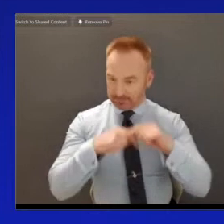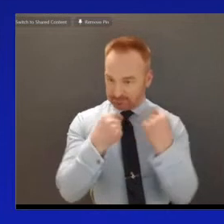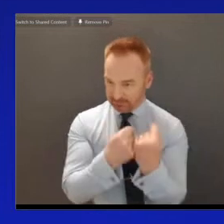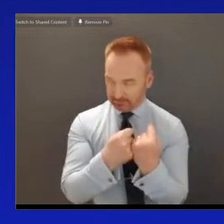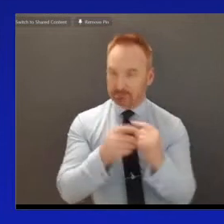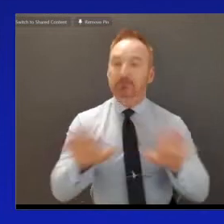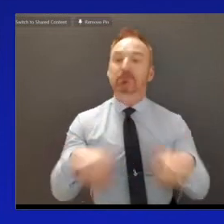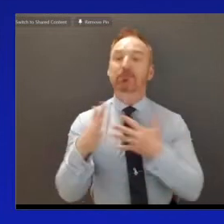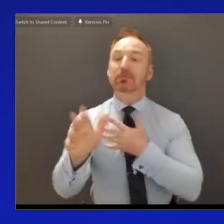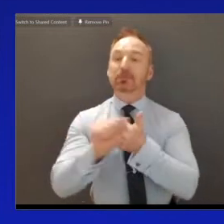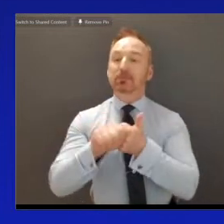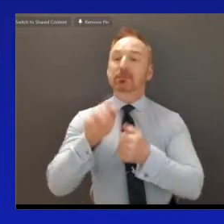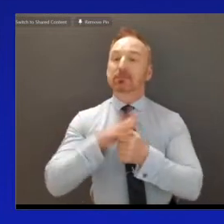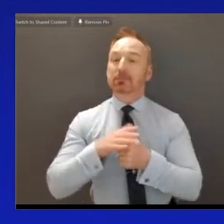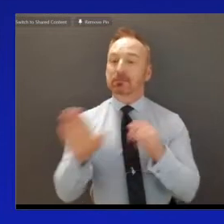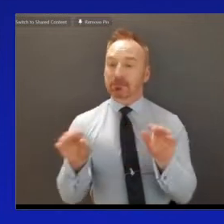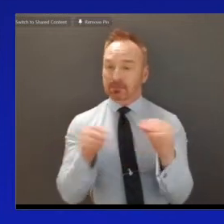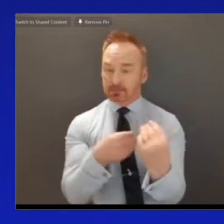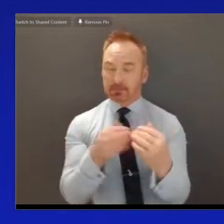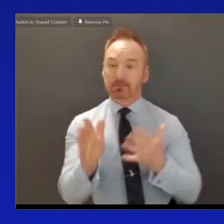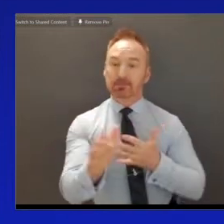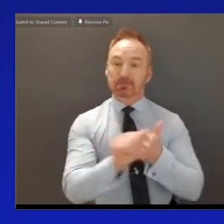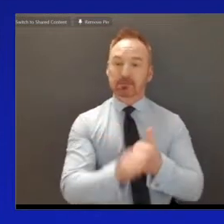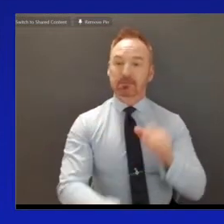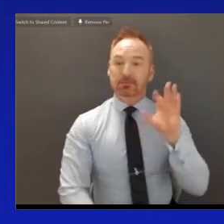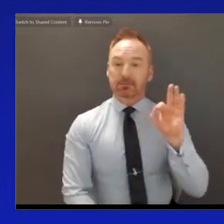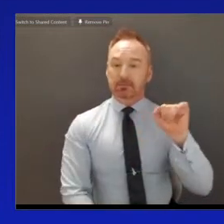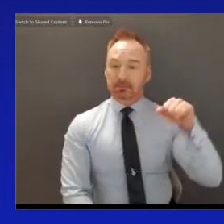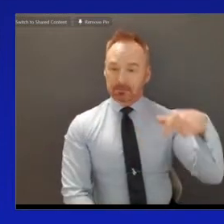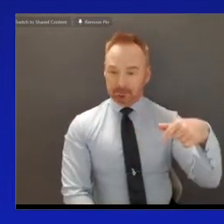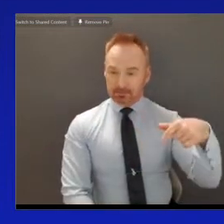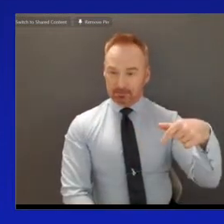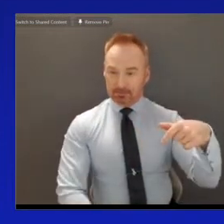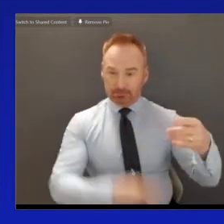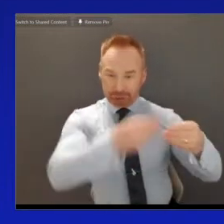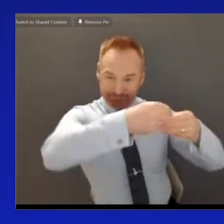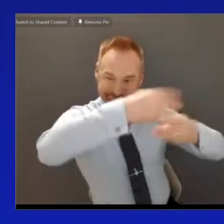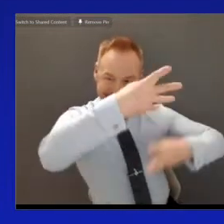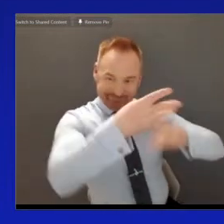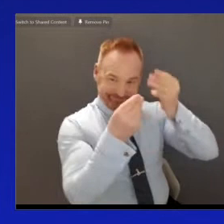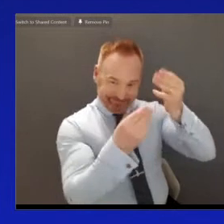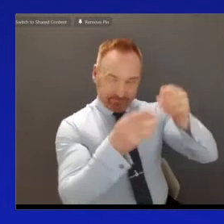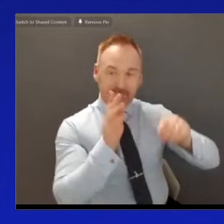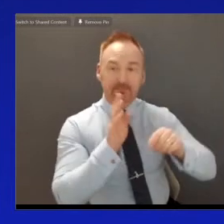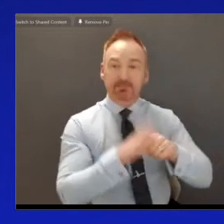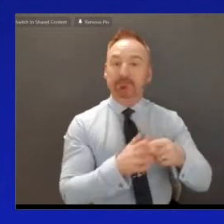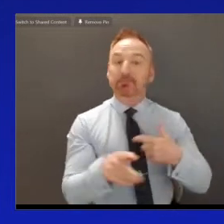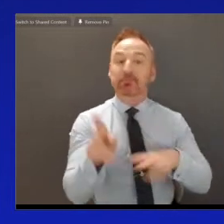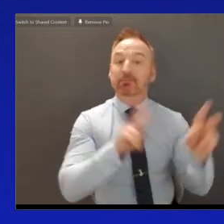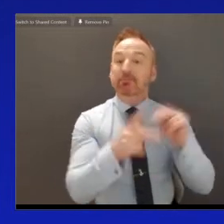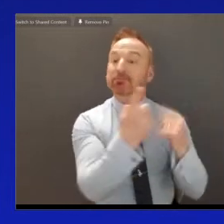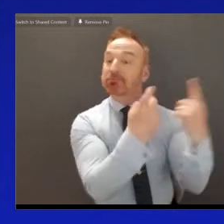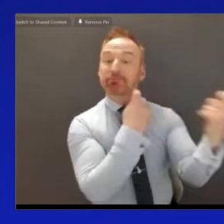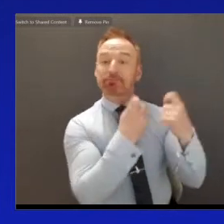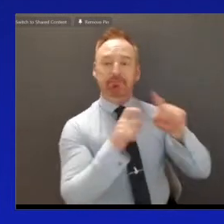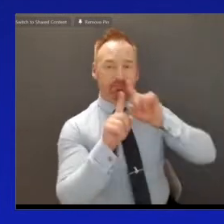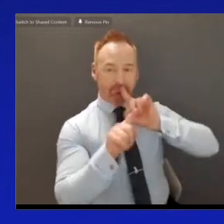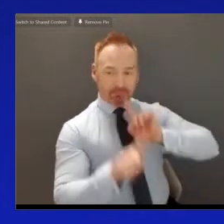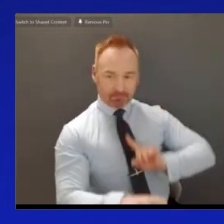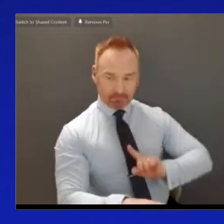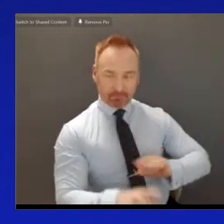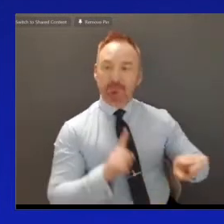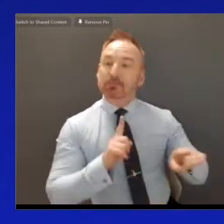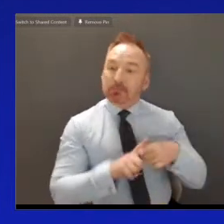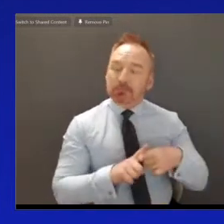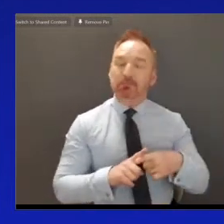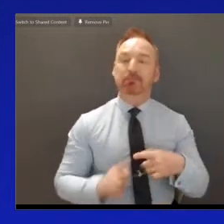which includes an updated FAQ document to assist with inquiries from residents. And in addition, the council liaison and command